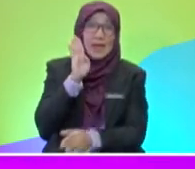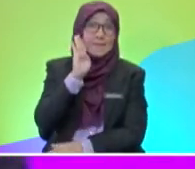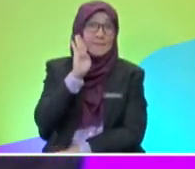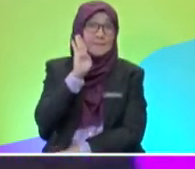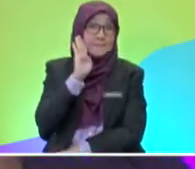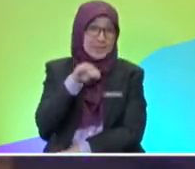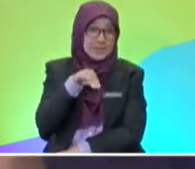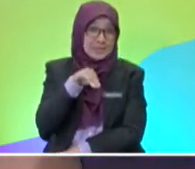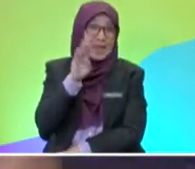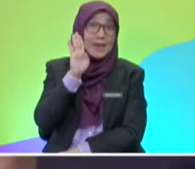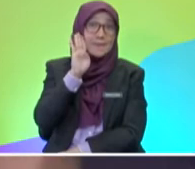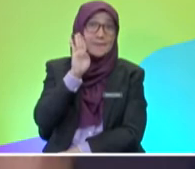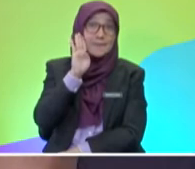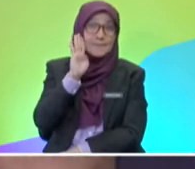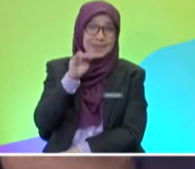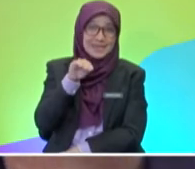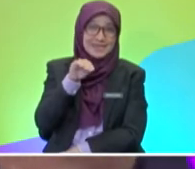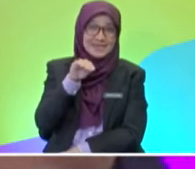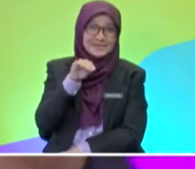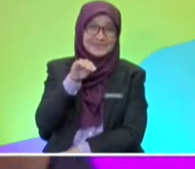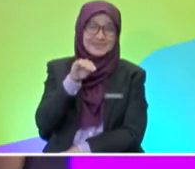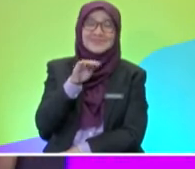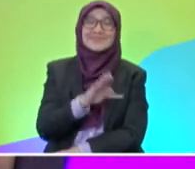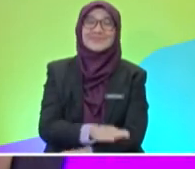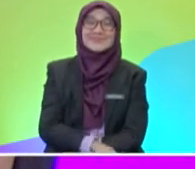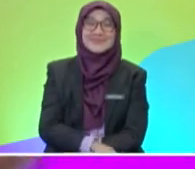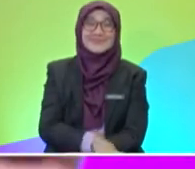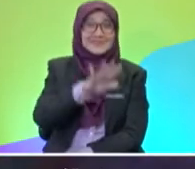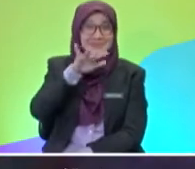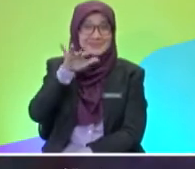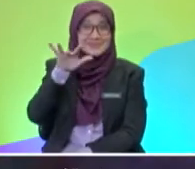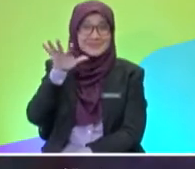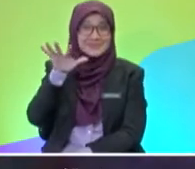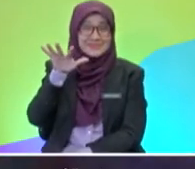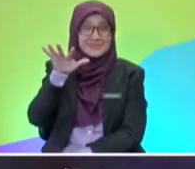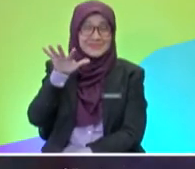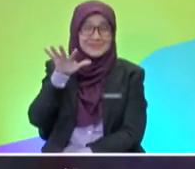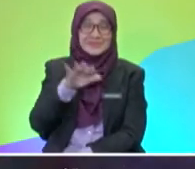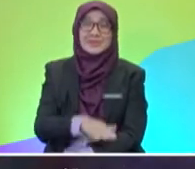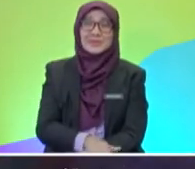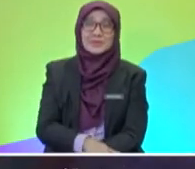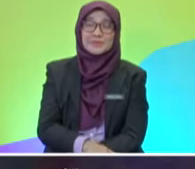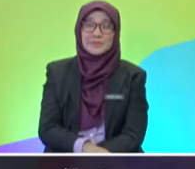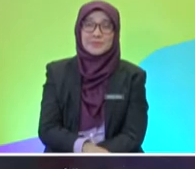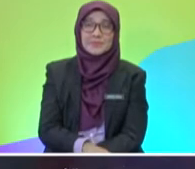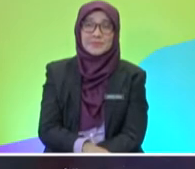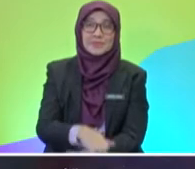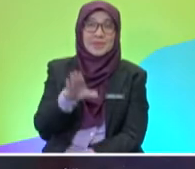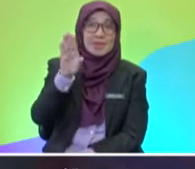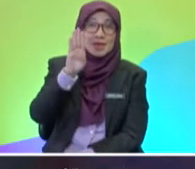bee. Oh, this is our friend from the beginning. Okay, let's spell bee. All right, let's spell bee together.